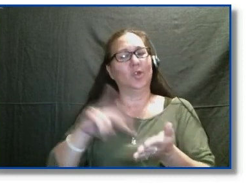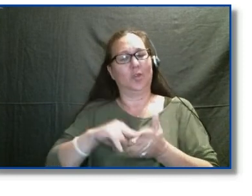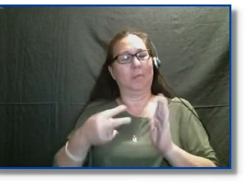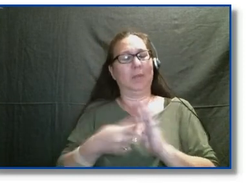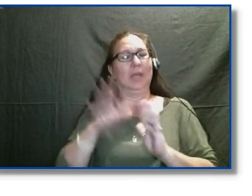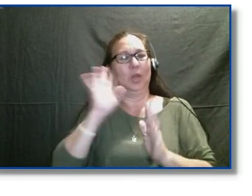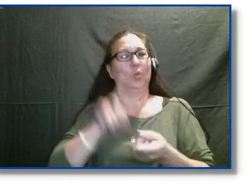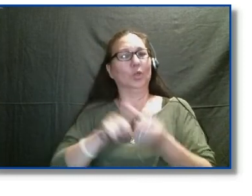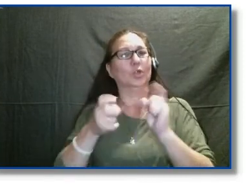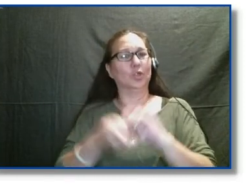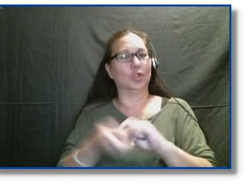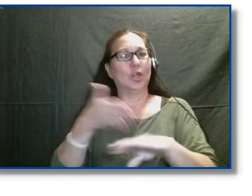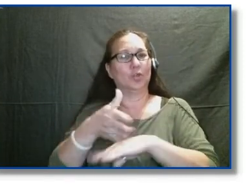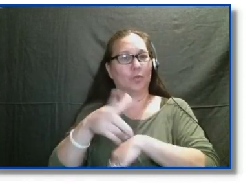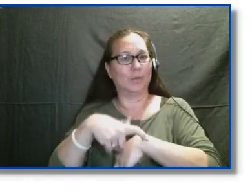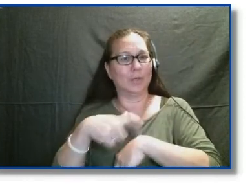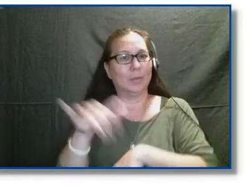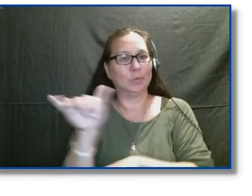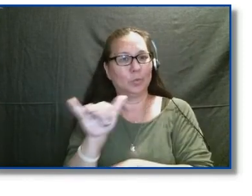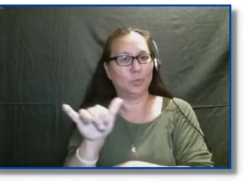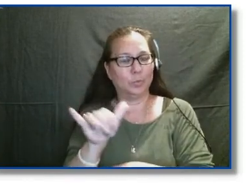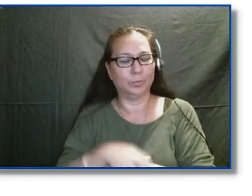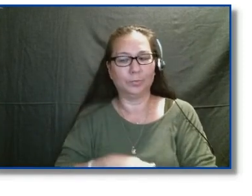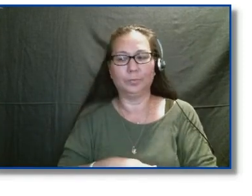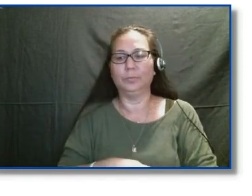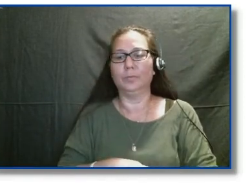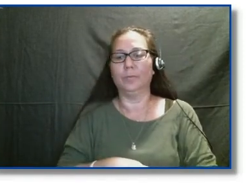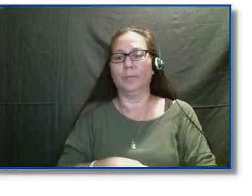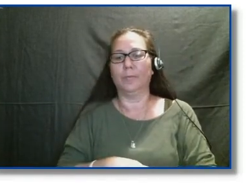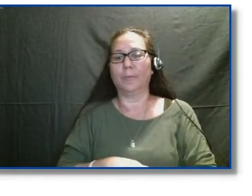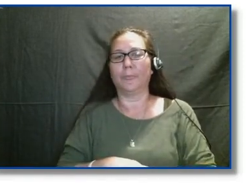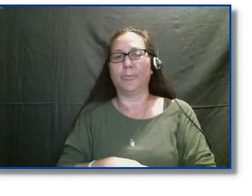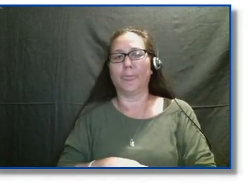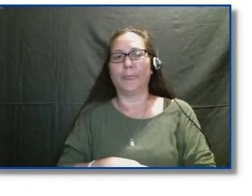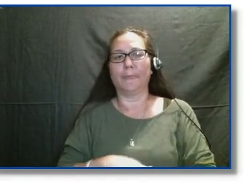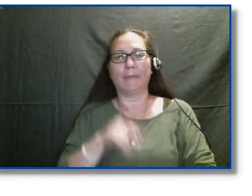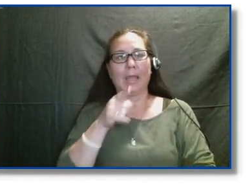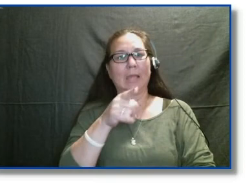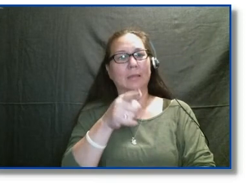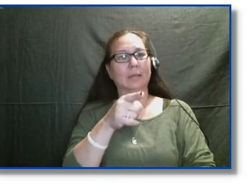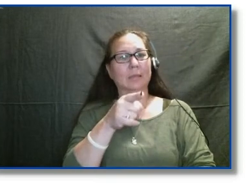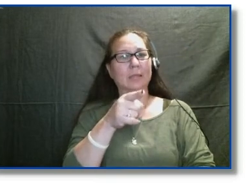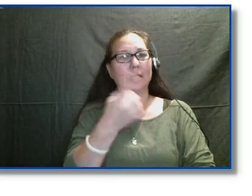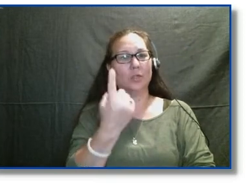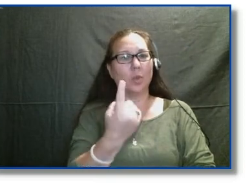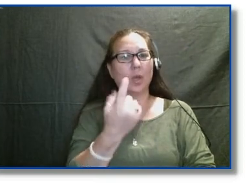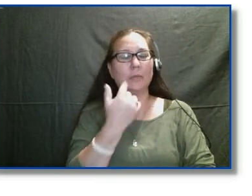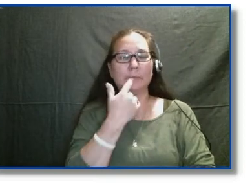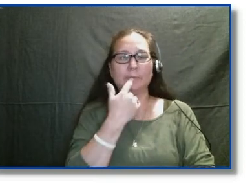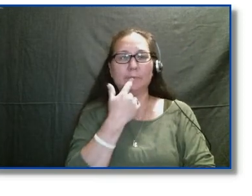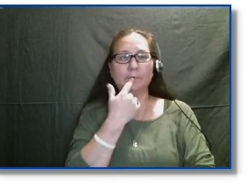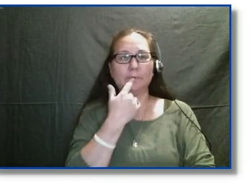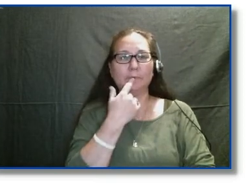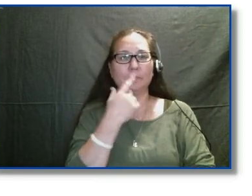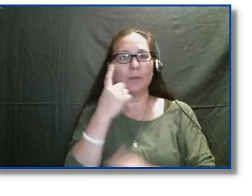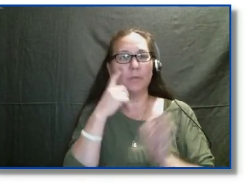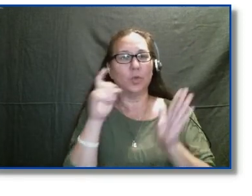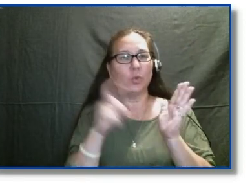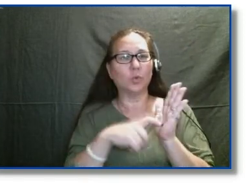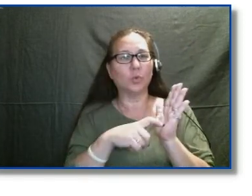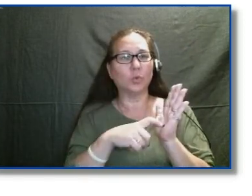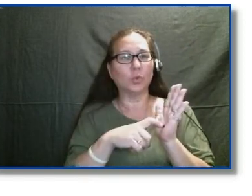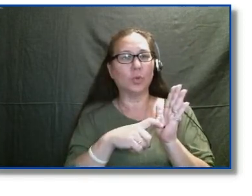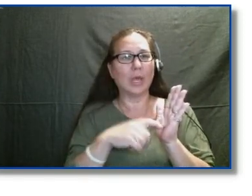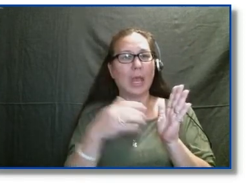changes. The other form, this form, as you will notice, has this subtle, is